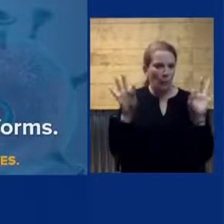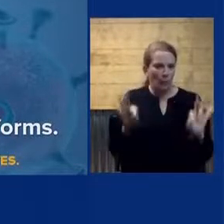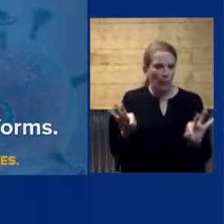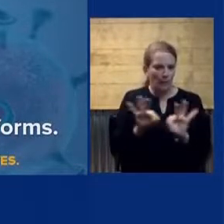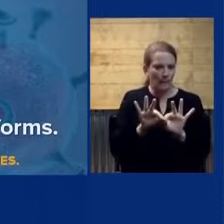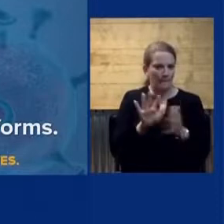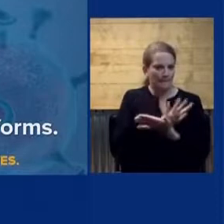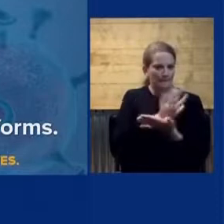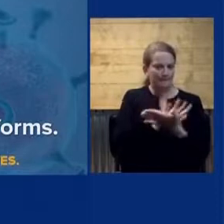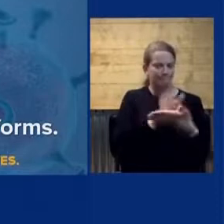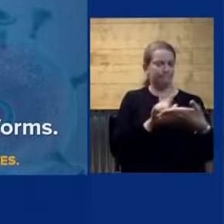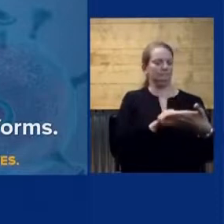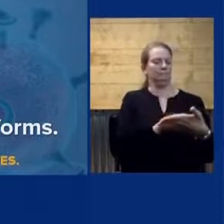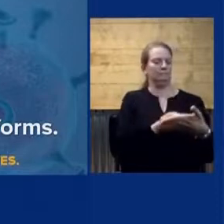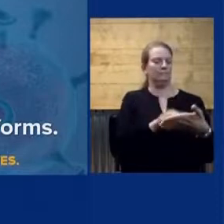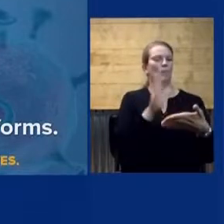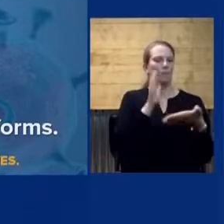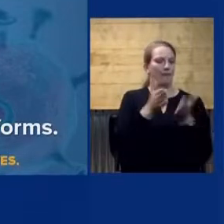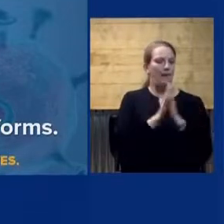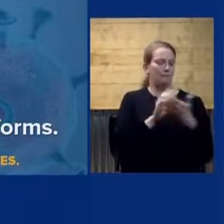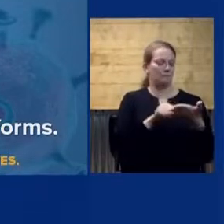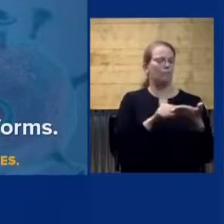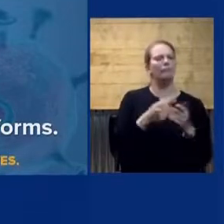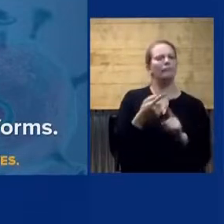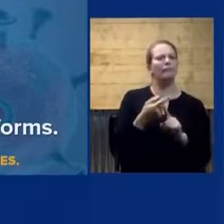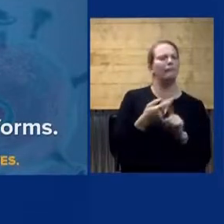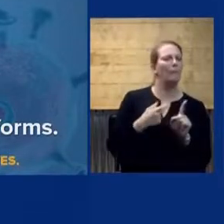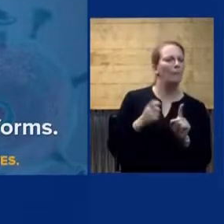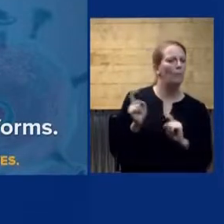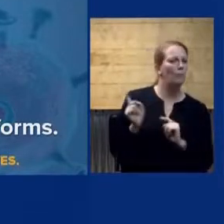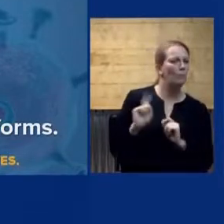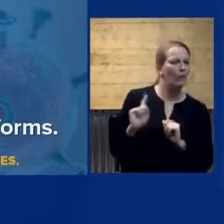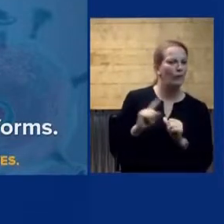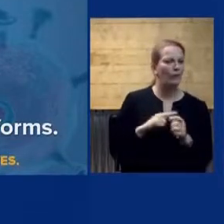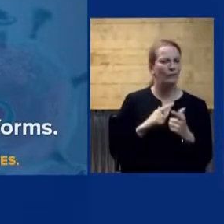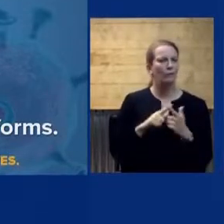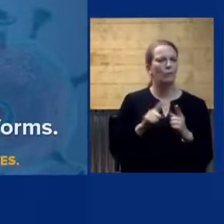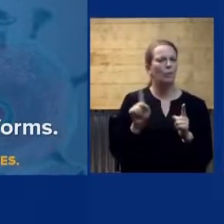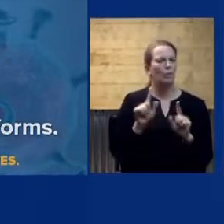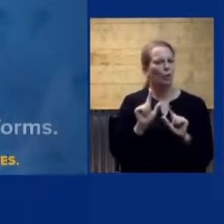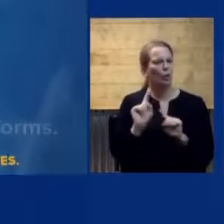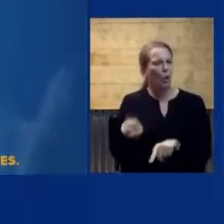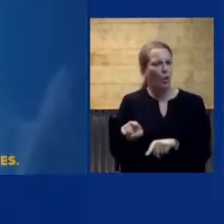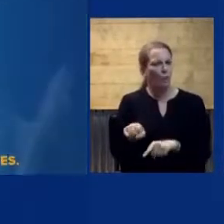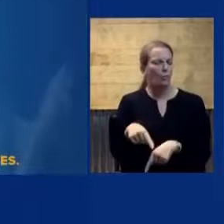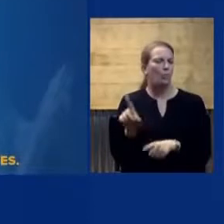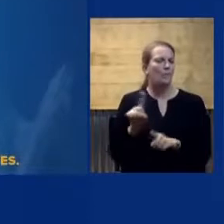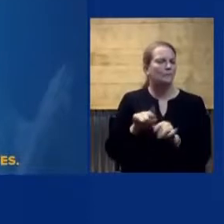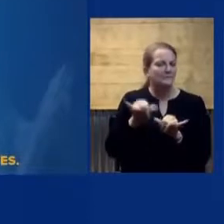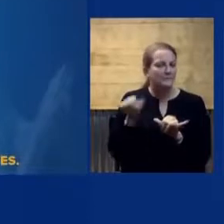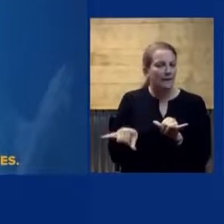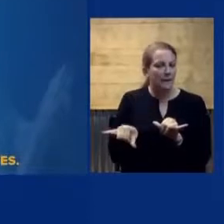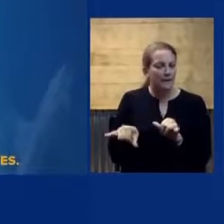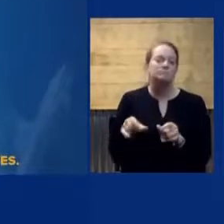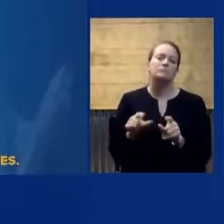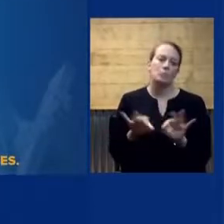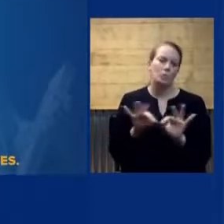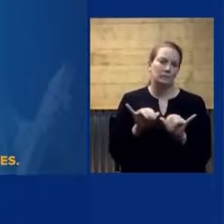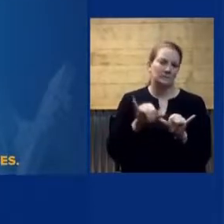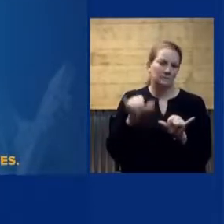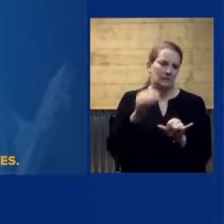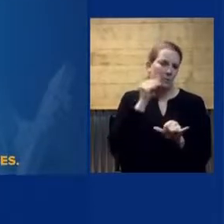will ask you where you're coming from, where you're staying, and we need you to quarantine.